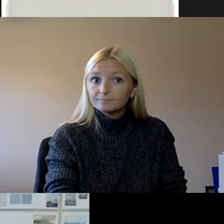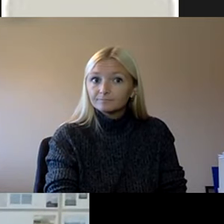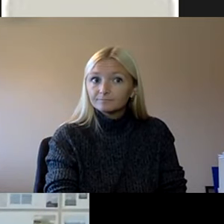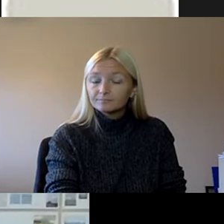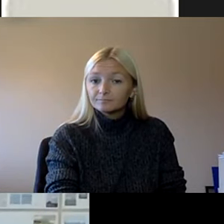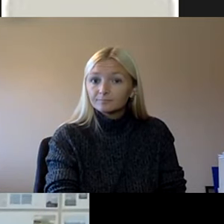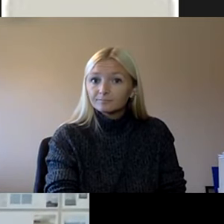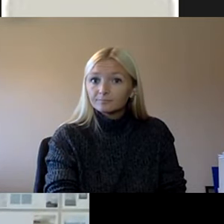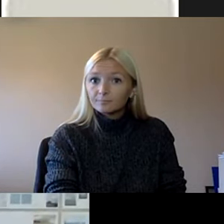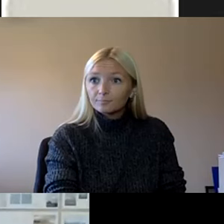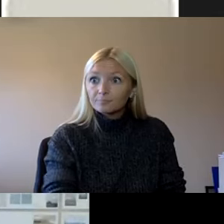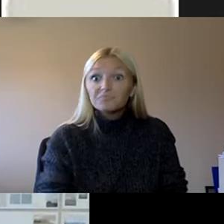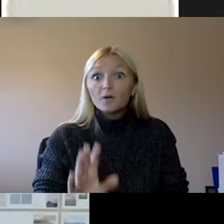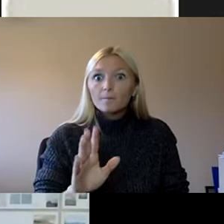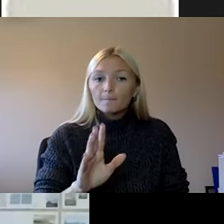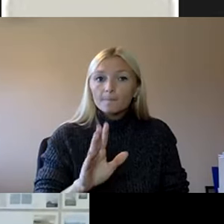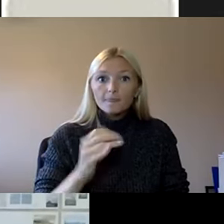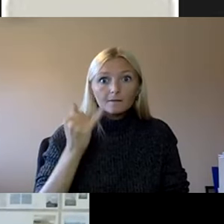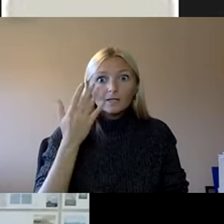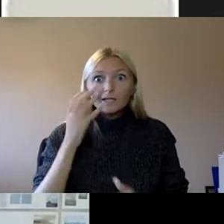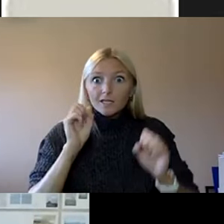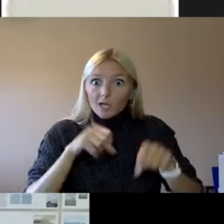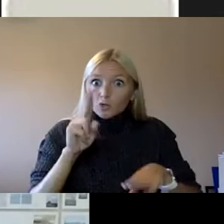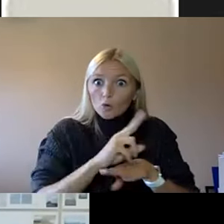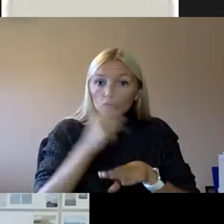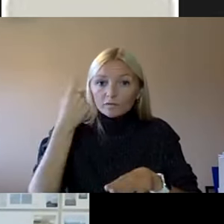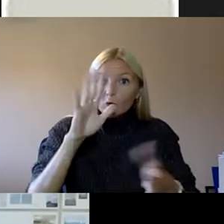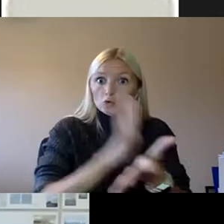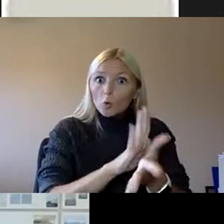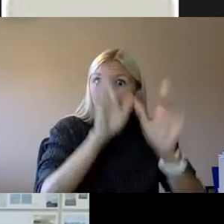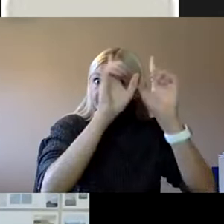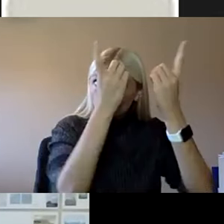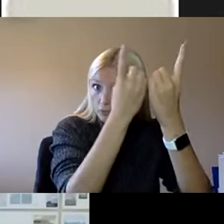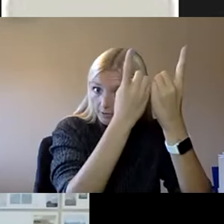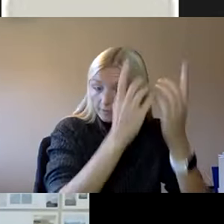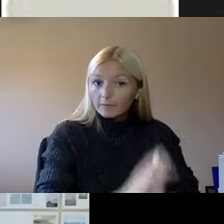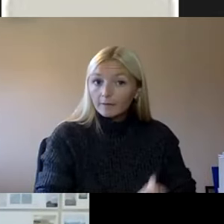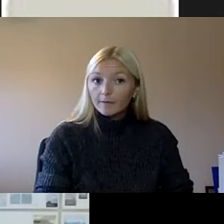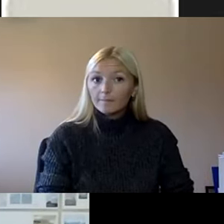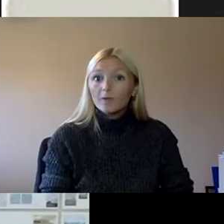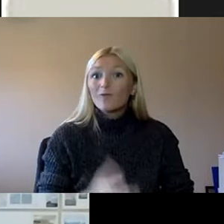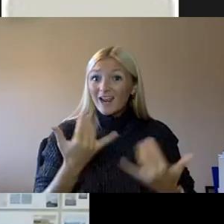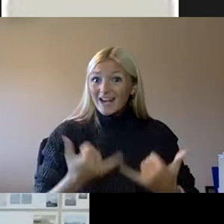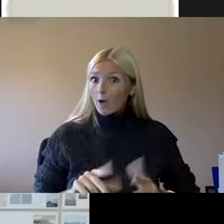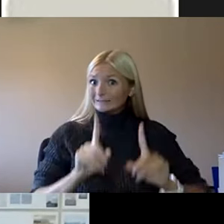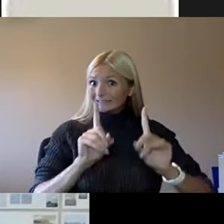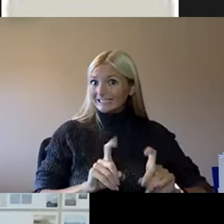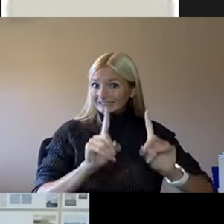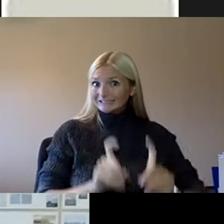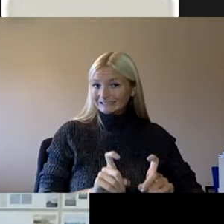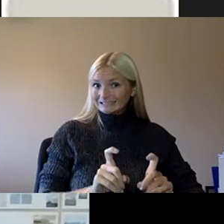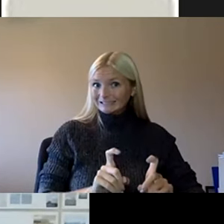valuable for people who have multiple schools, like a school district. So it's going to become, it's right now in testing phase. So I don't have a